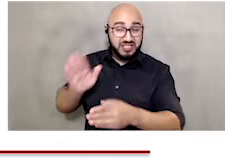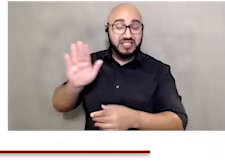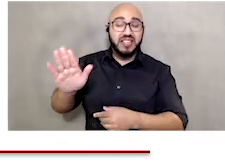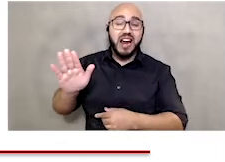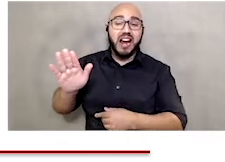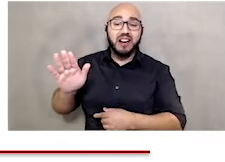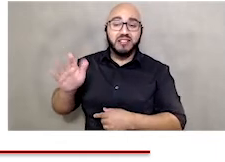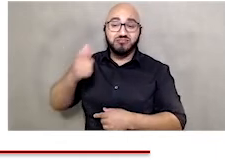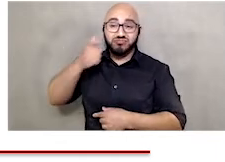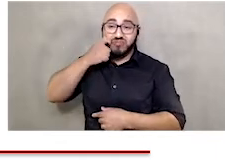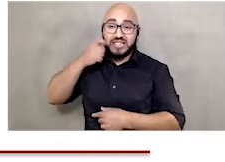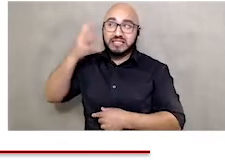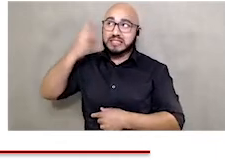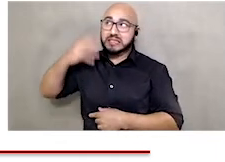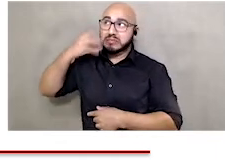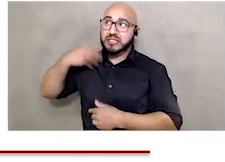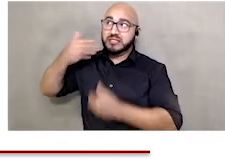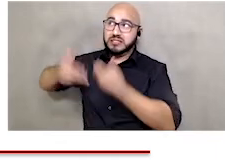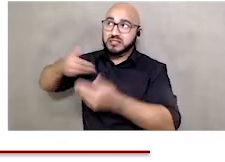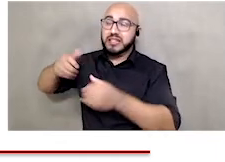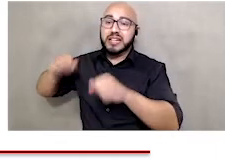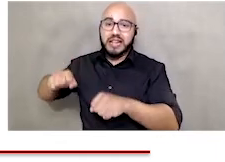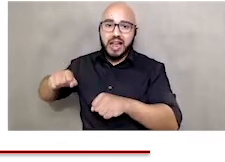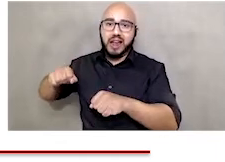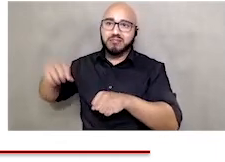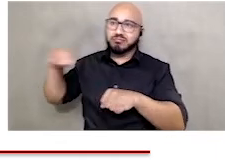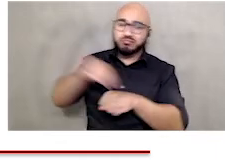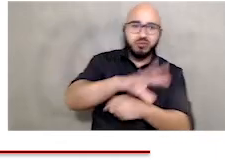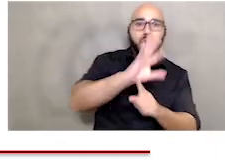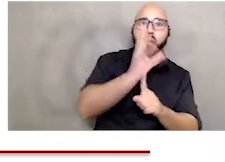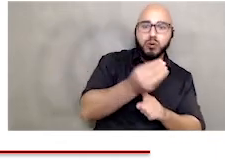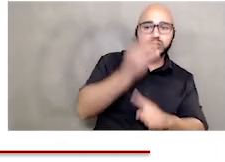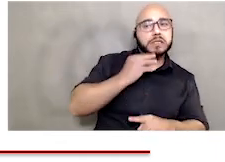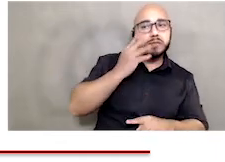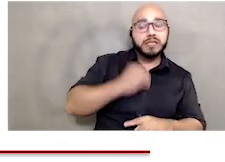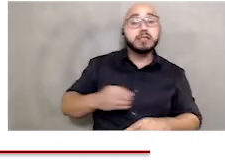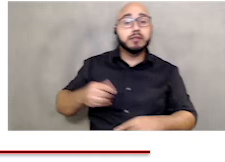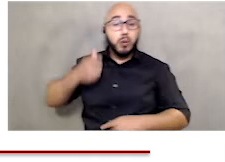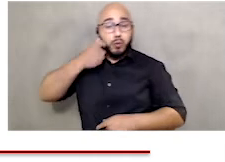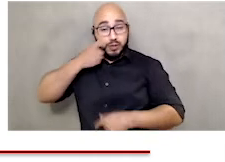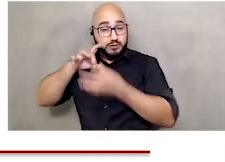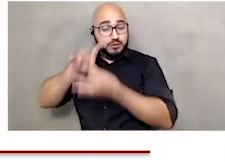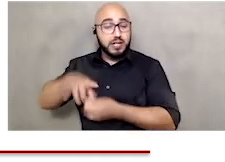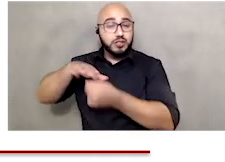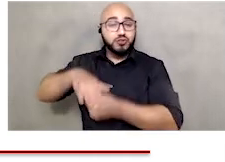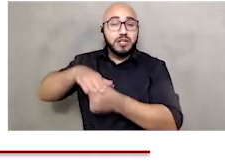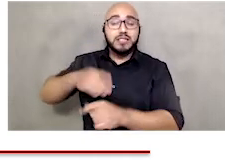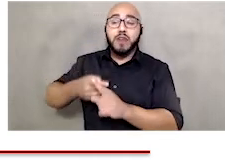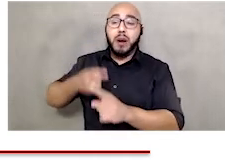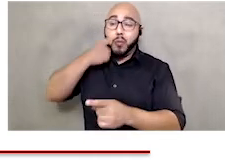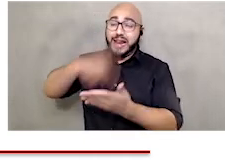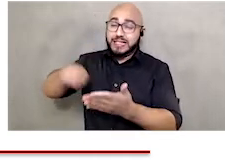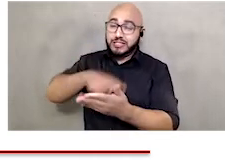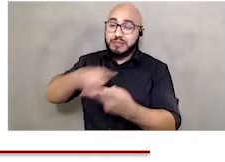cultural components as well. So race-related stress, it derives from the occurrence of racism and discrimination